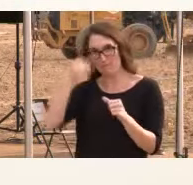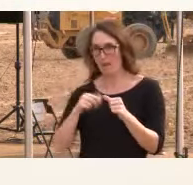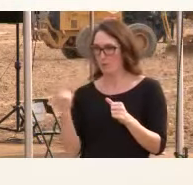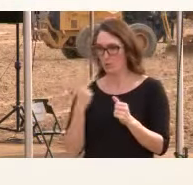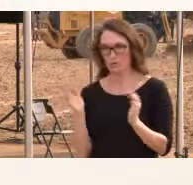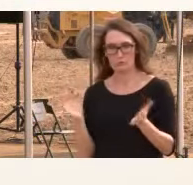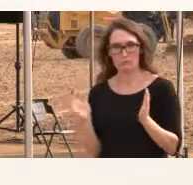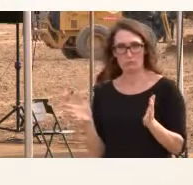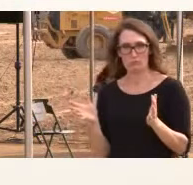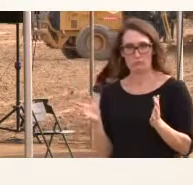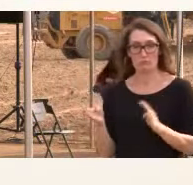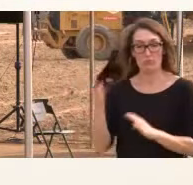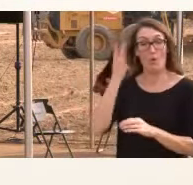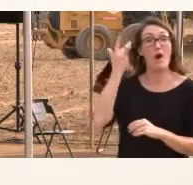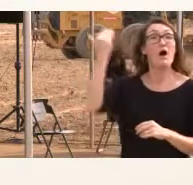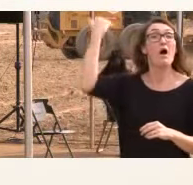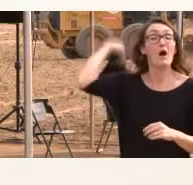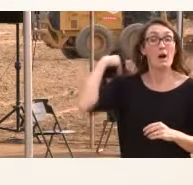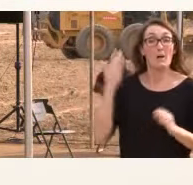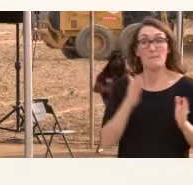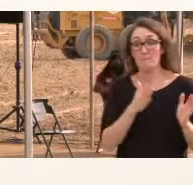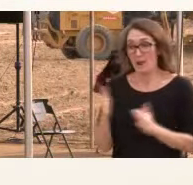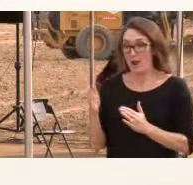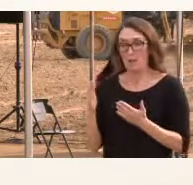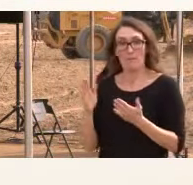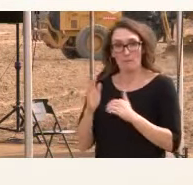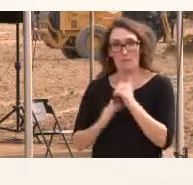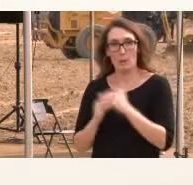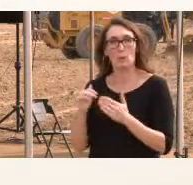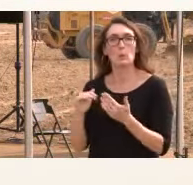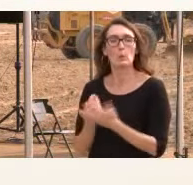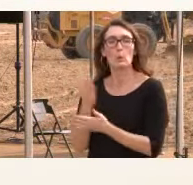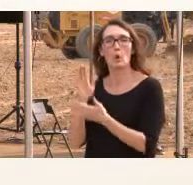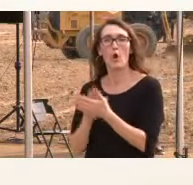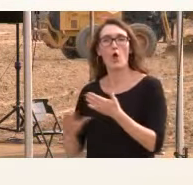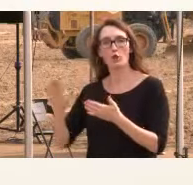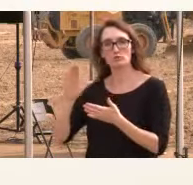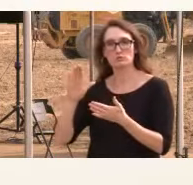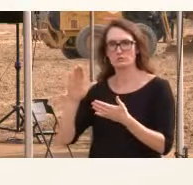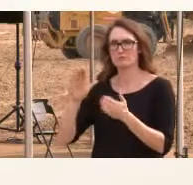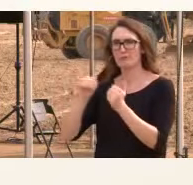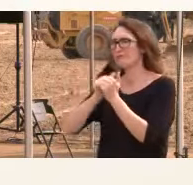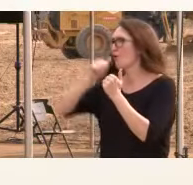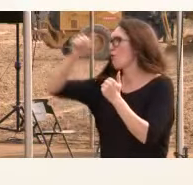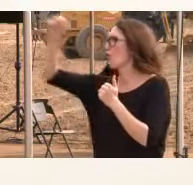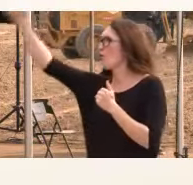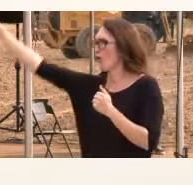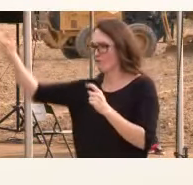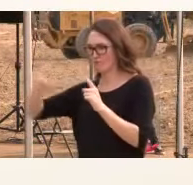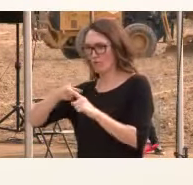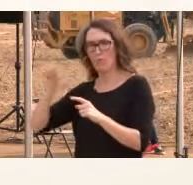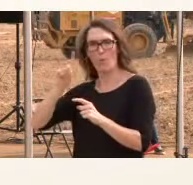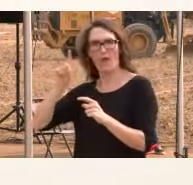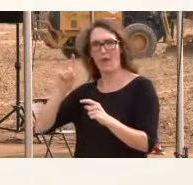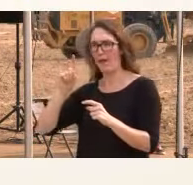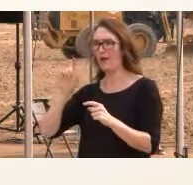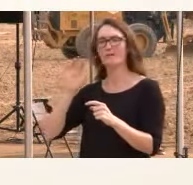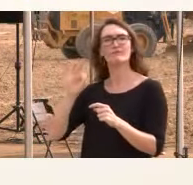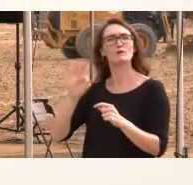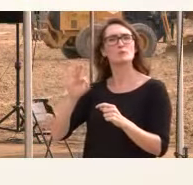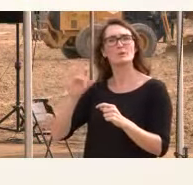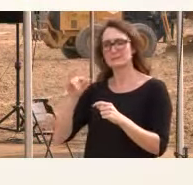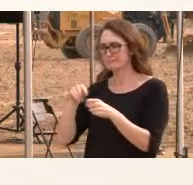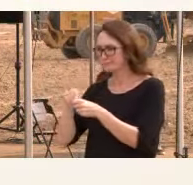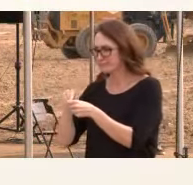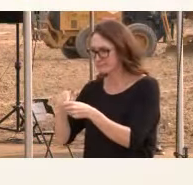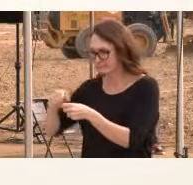Because back then, their plans were to build new colleges furthest away from the core part of the city, furthest away from the